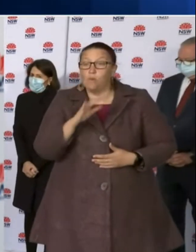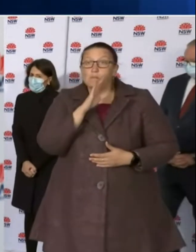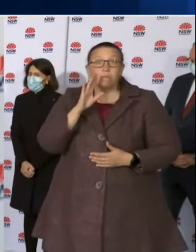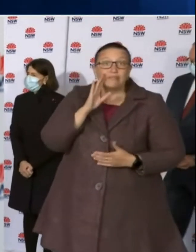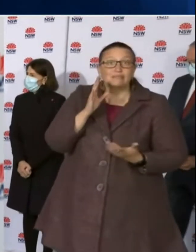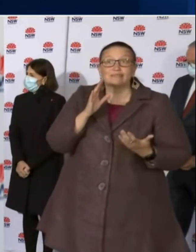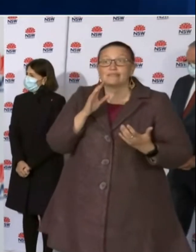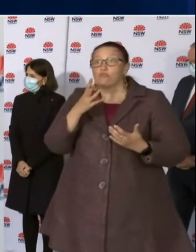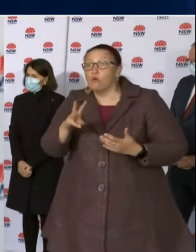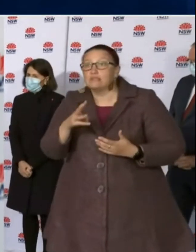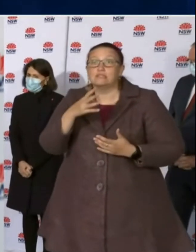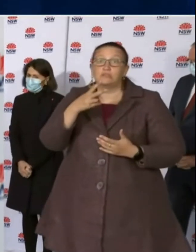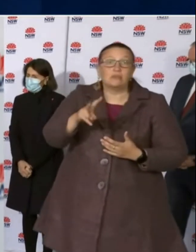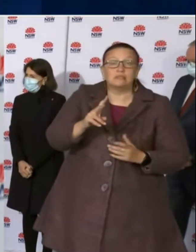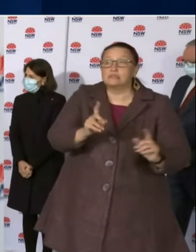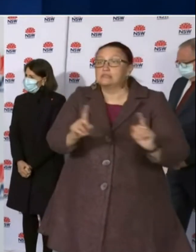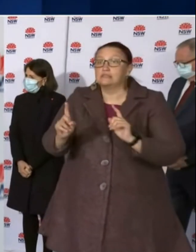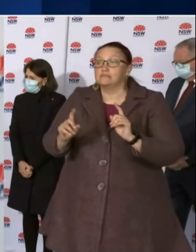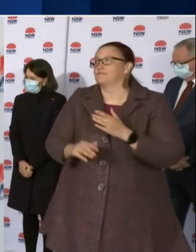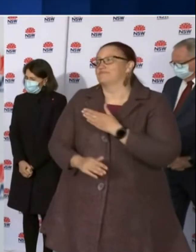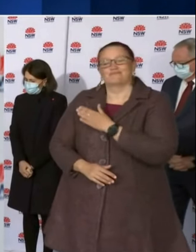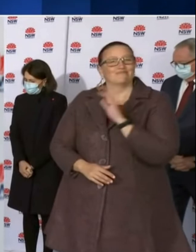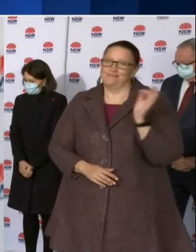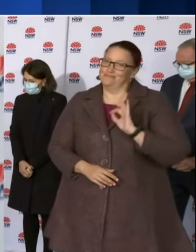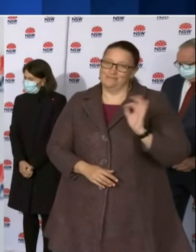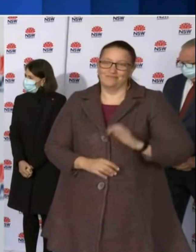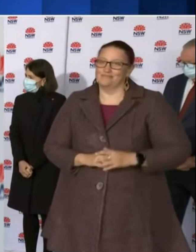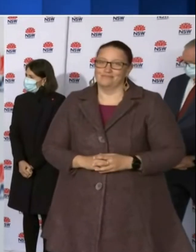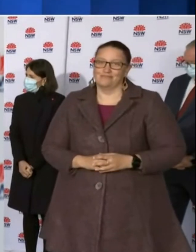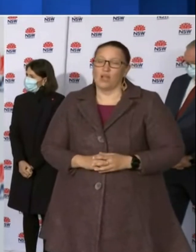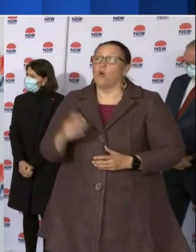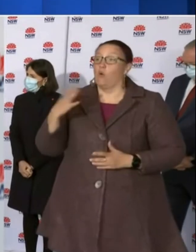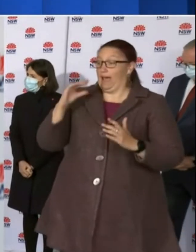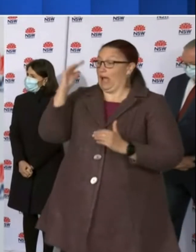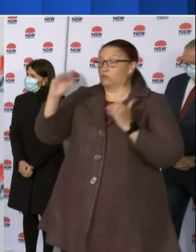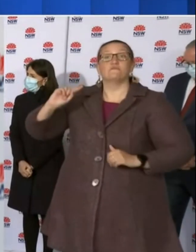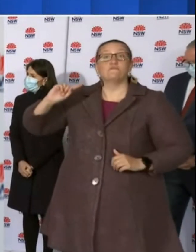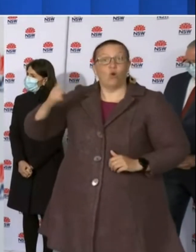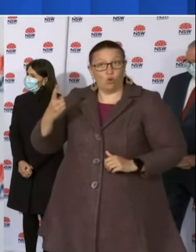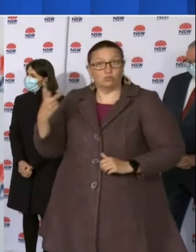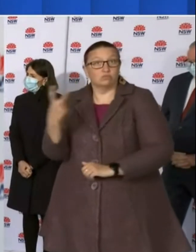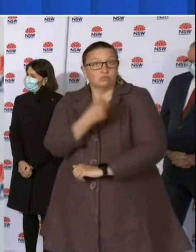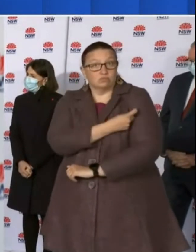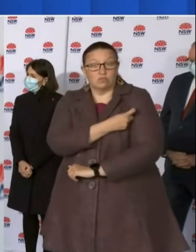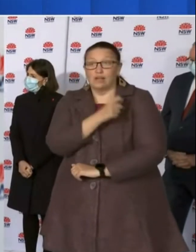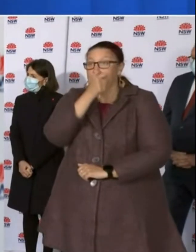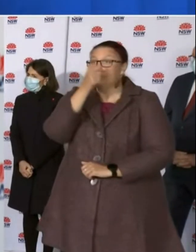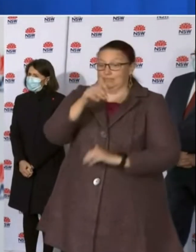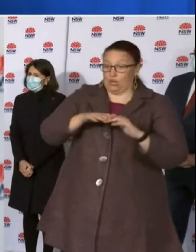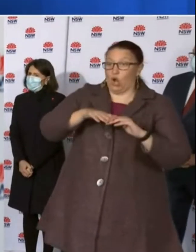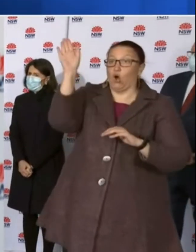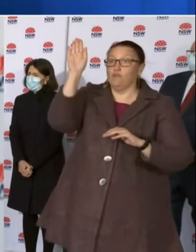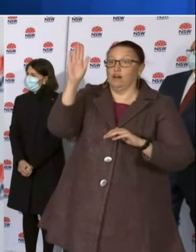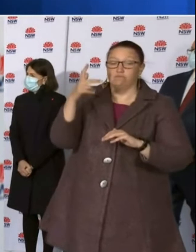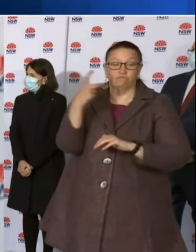vaccine supply constraints, when we've done the hard lifting of vaccinating the adult population over 16s,